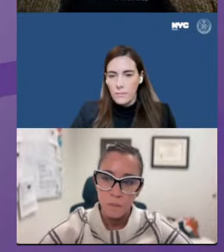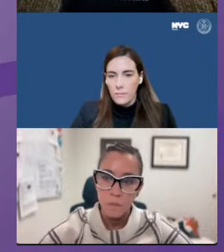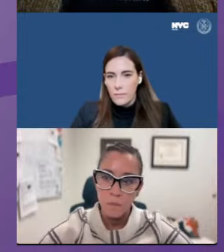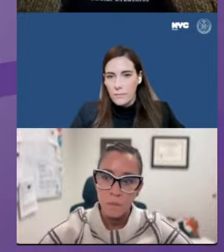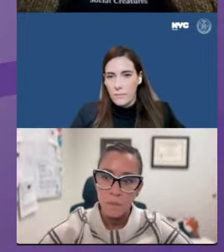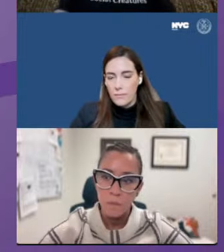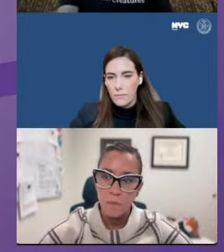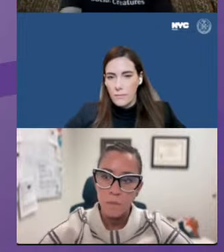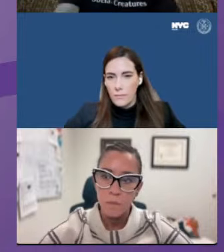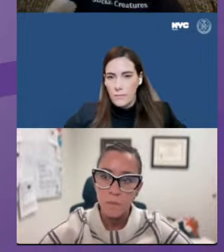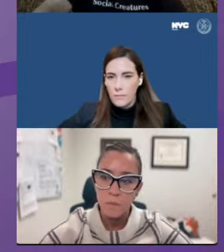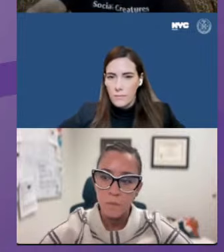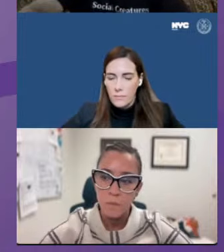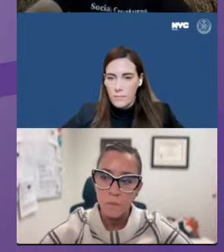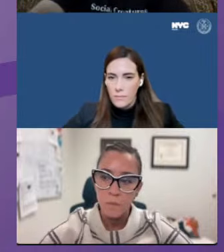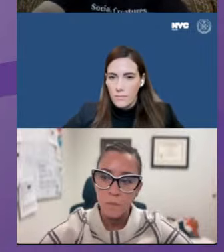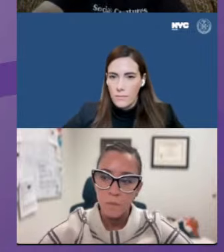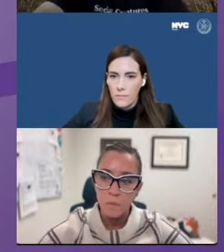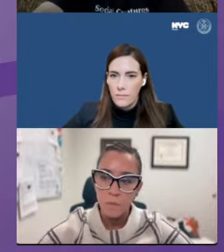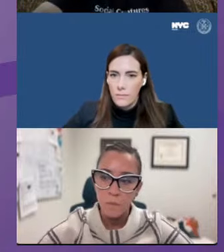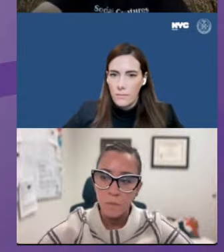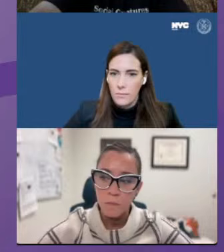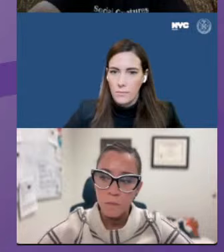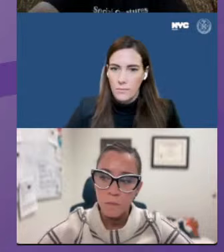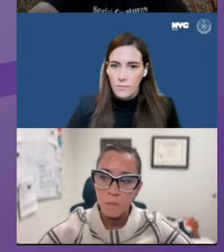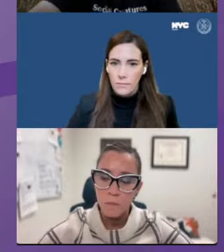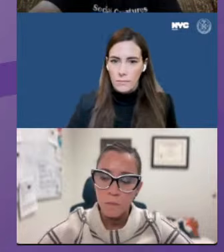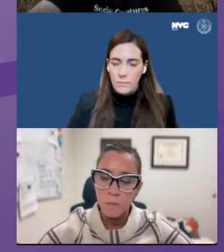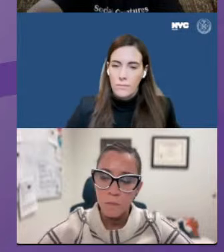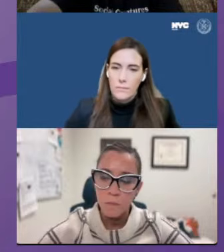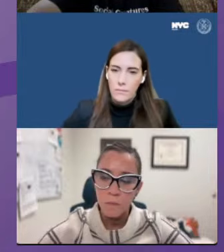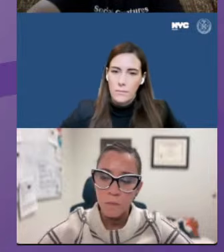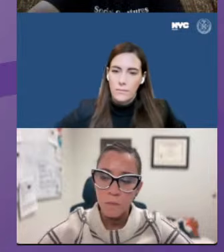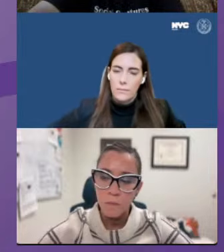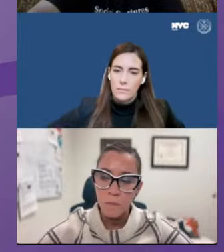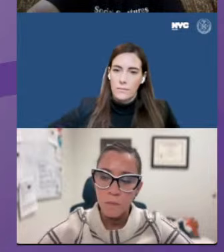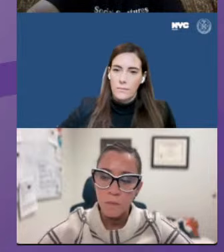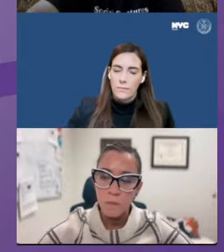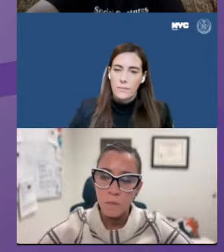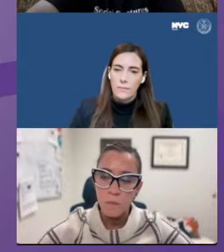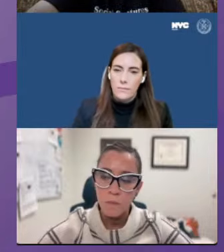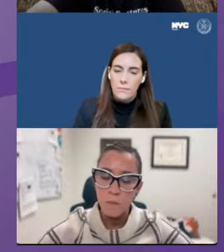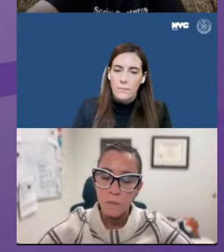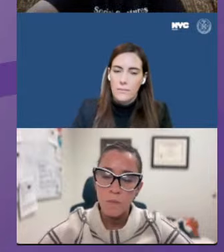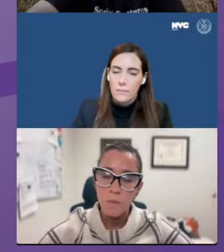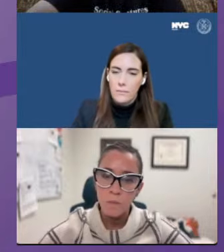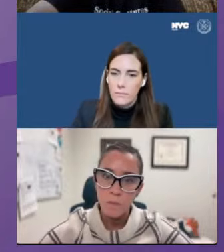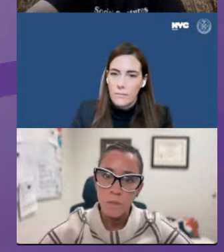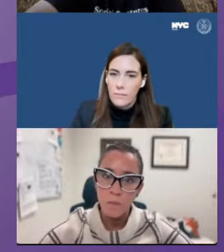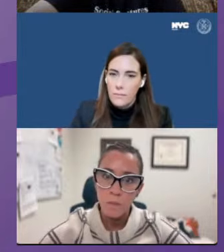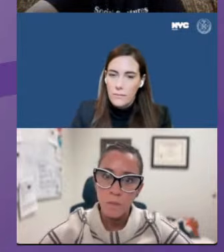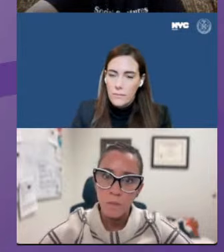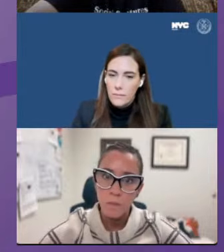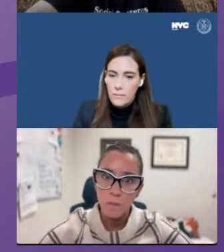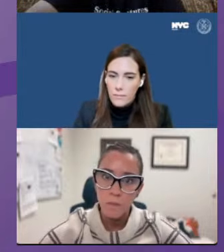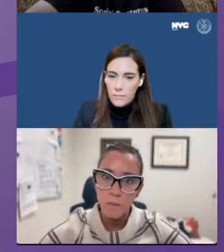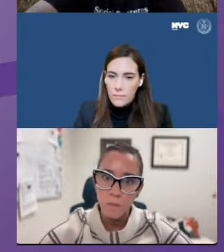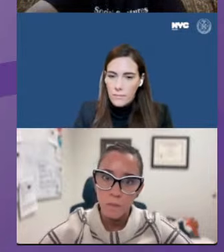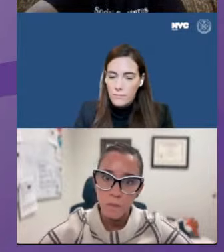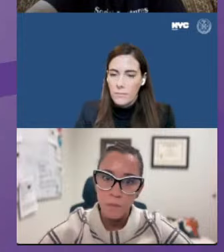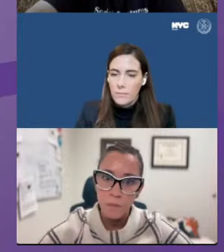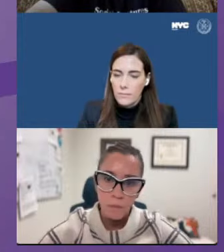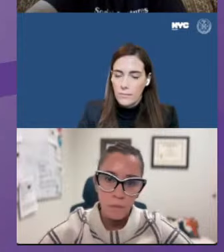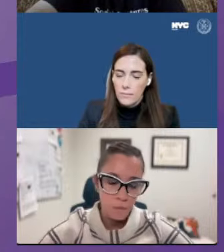durations of antivirals seem to be focus for treatment trials. Could you share your thoughts about this? And we'll go with you, Dr. Peluso, on that one,